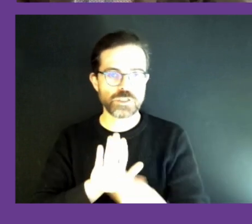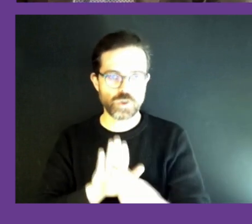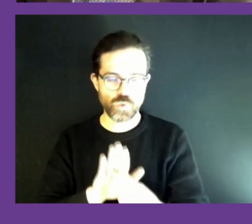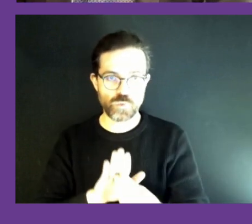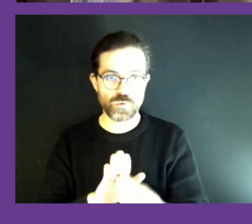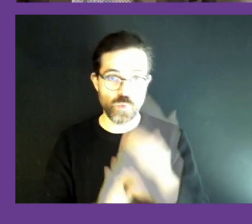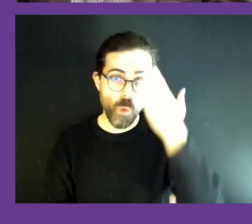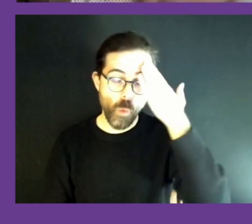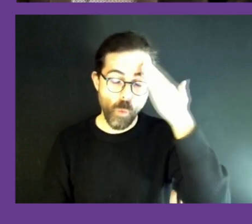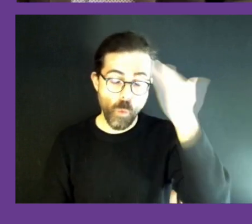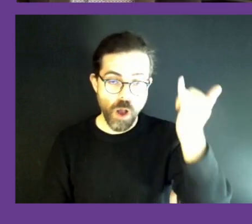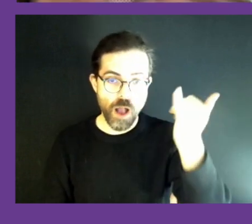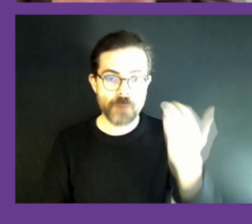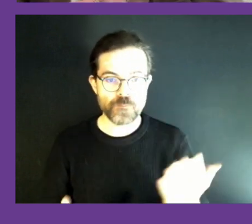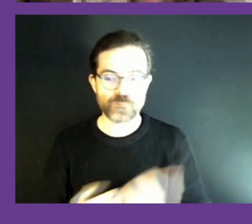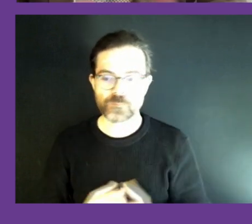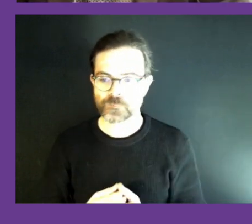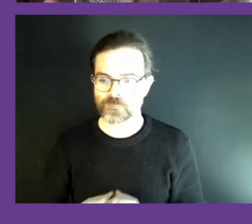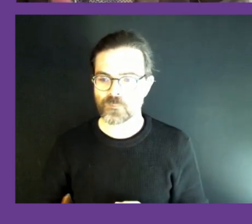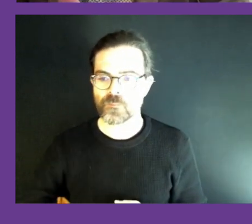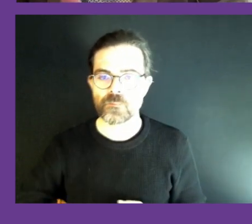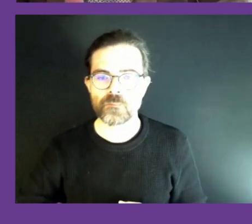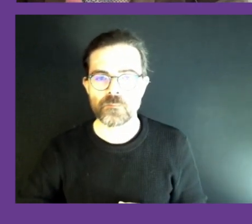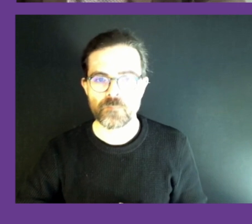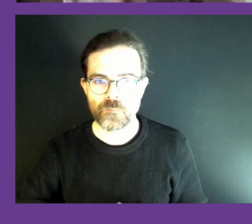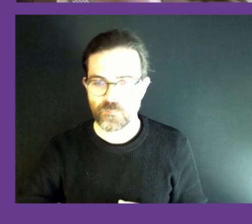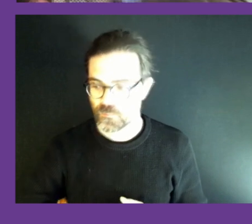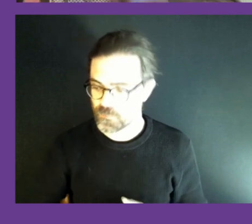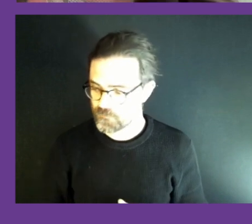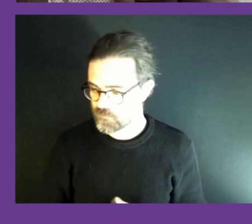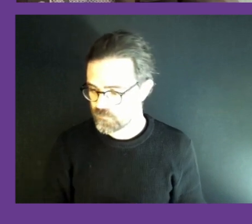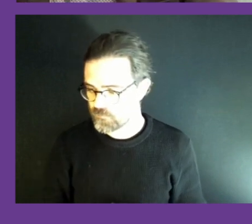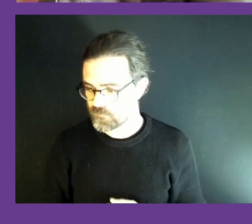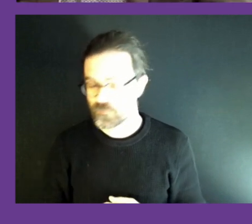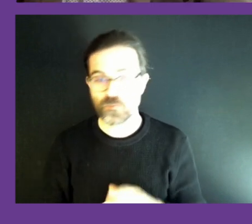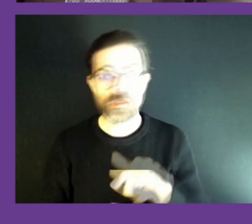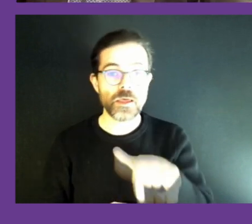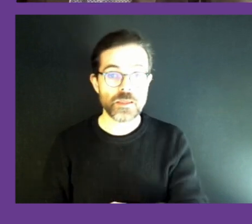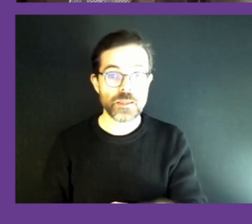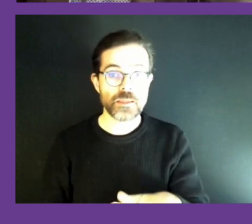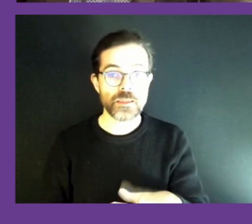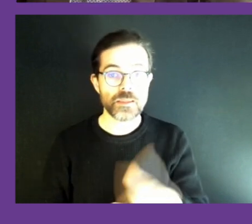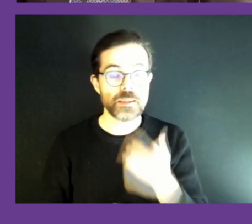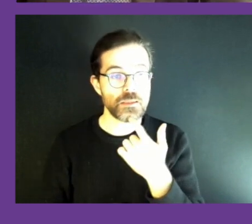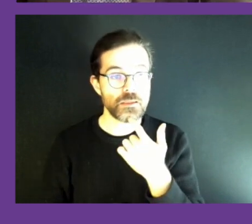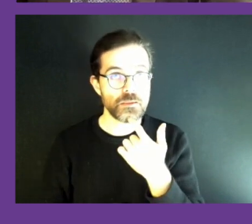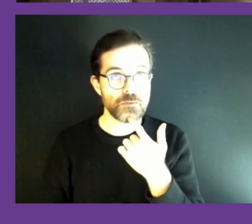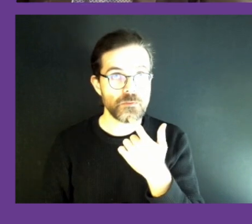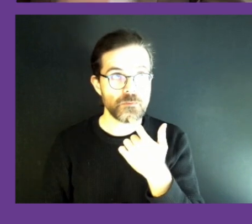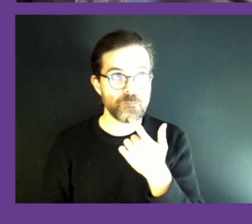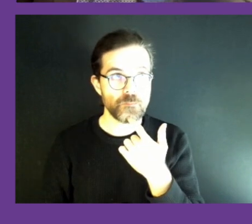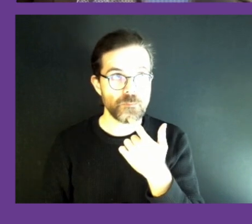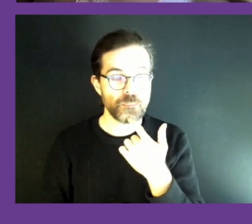some technical specifications, if they're included in the public procurement procedure, they will make they might describe